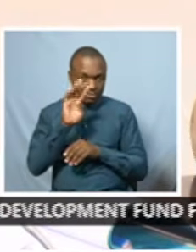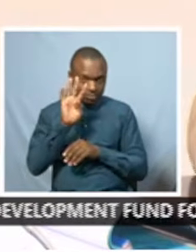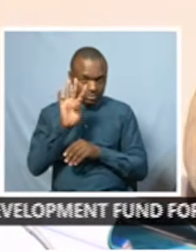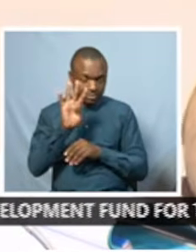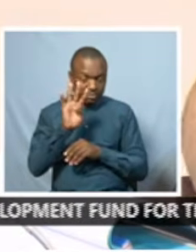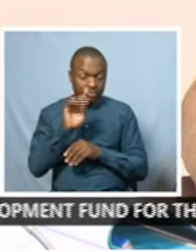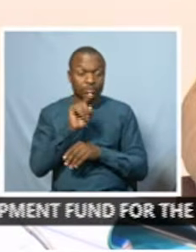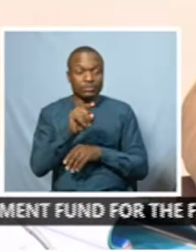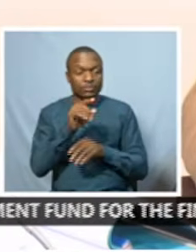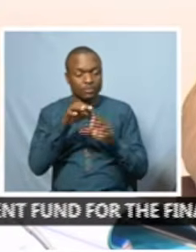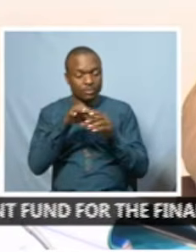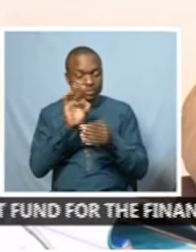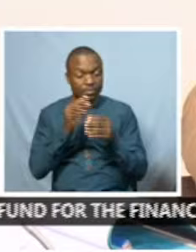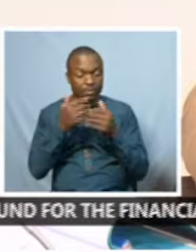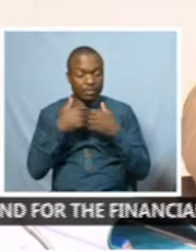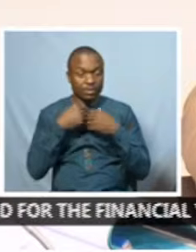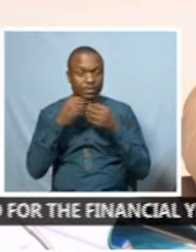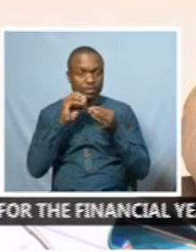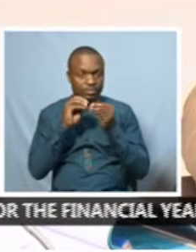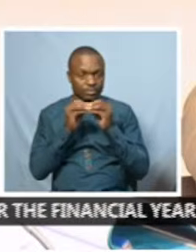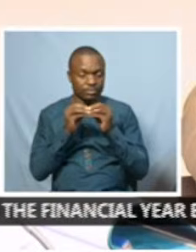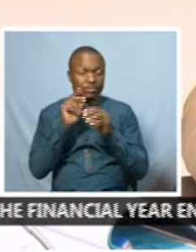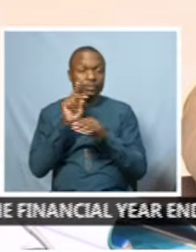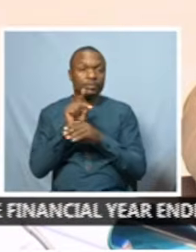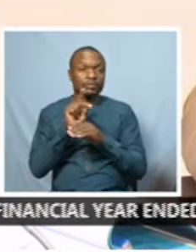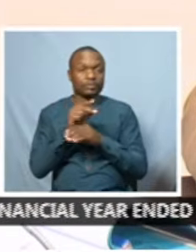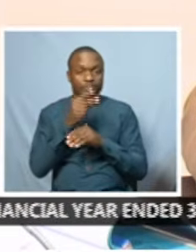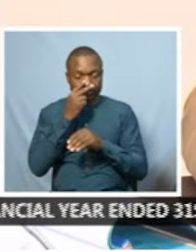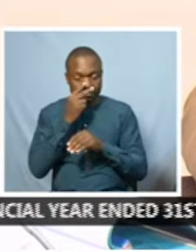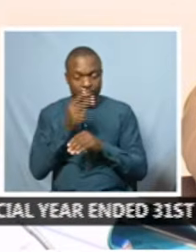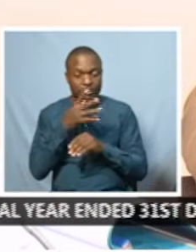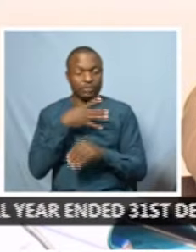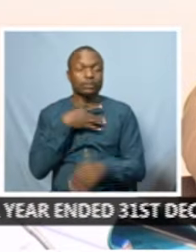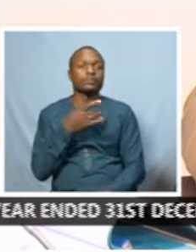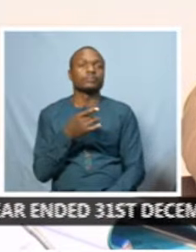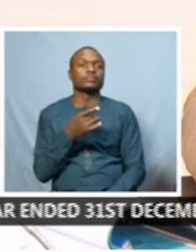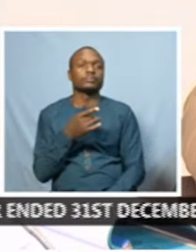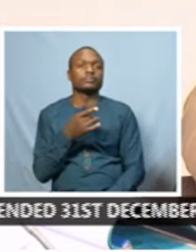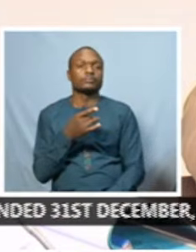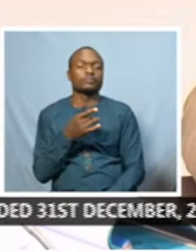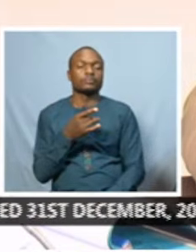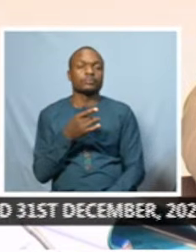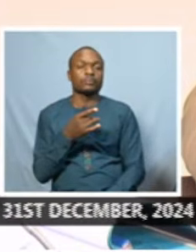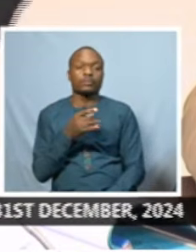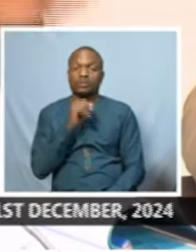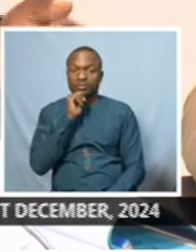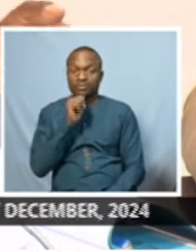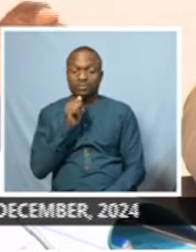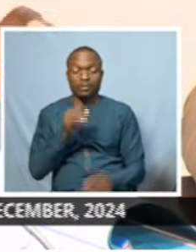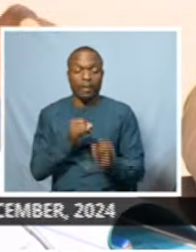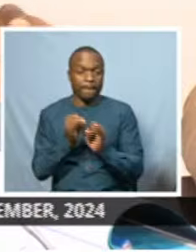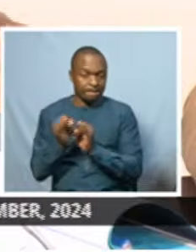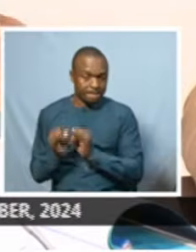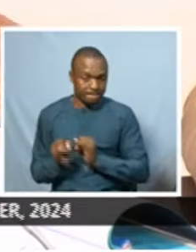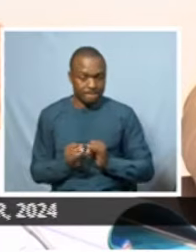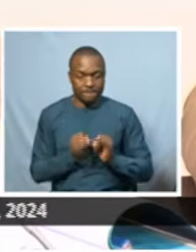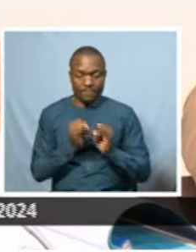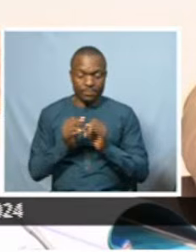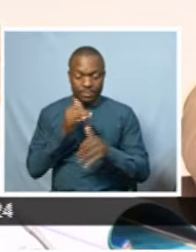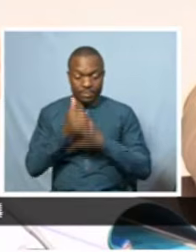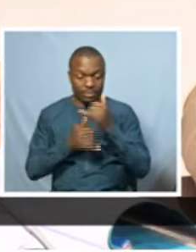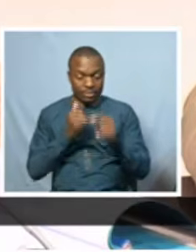So you'll find that we have a number of projects that seem as if we did not execute them in the